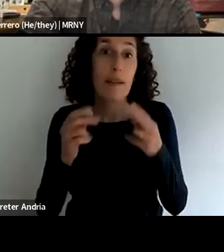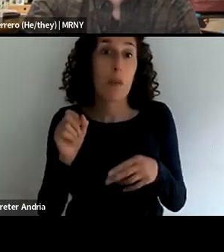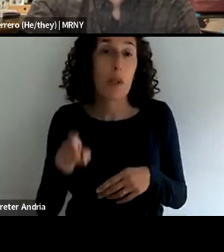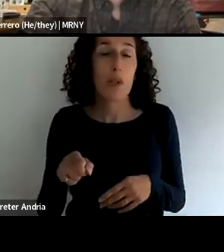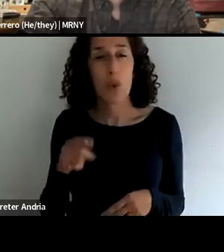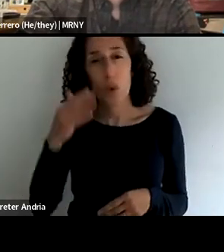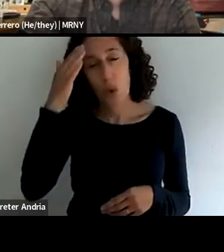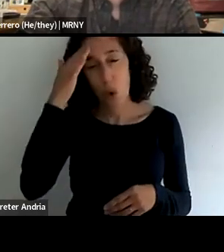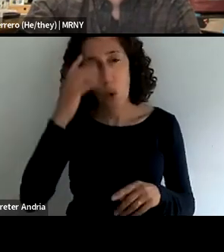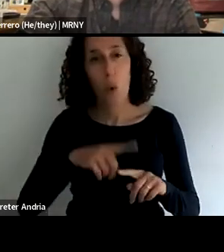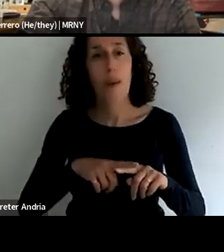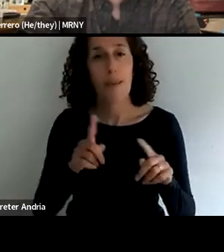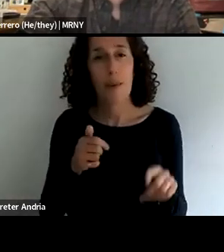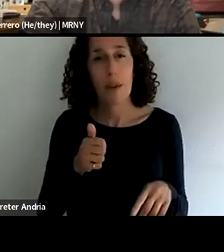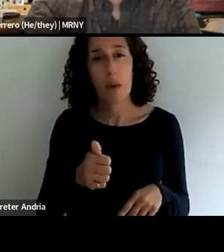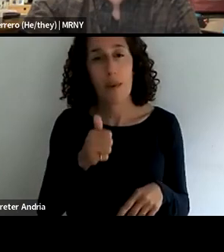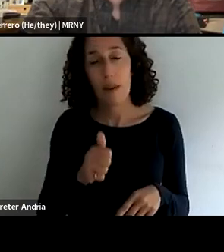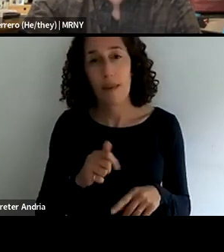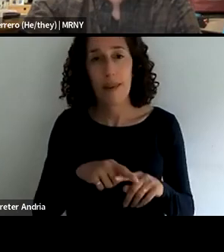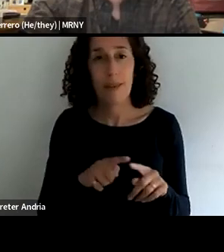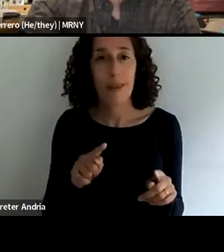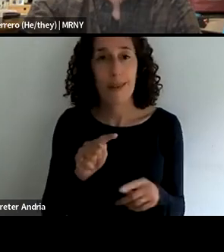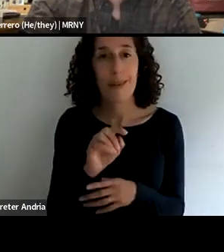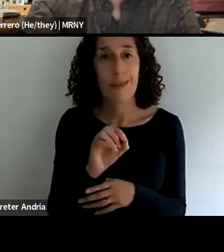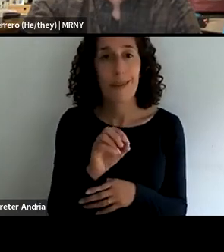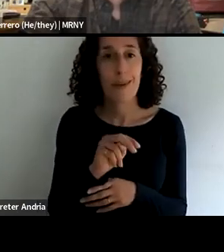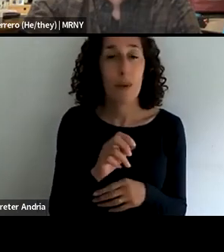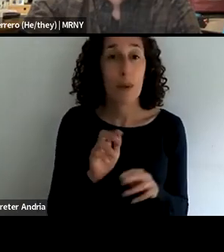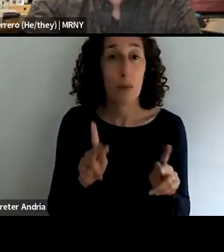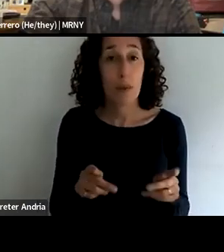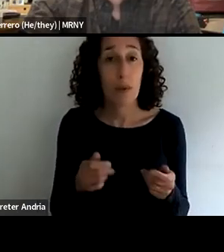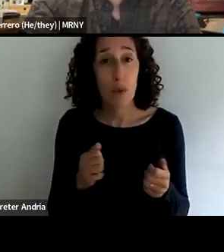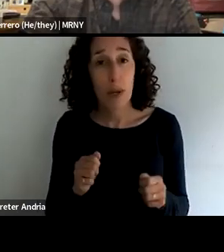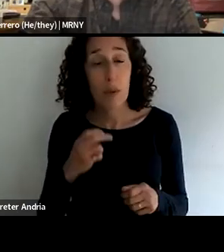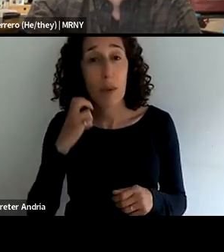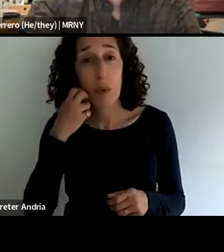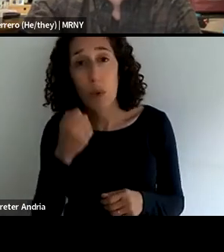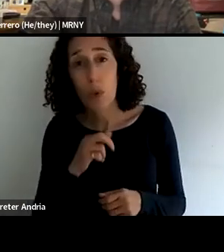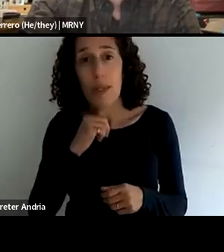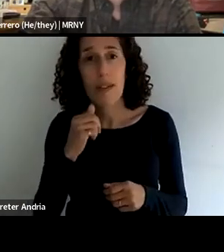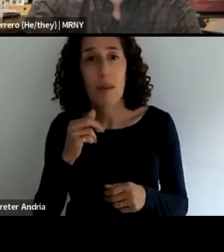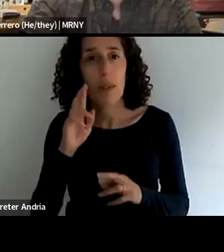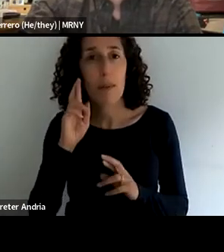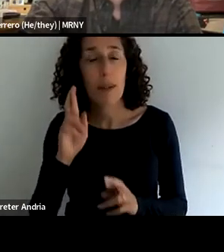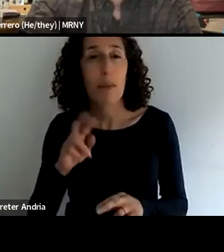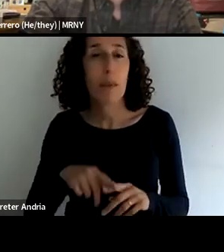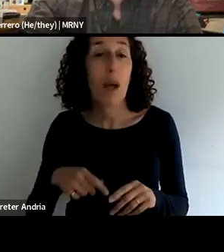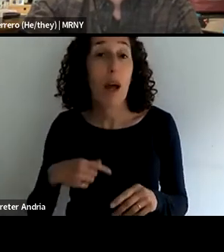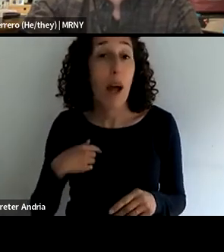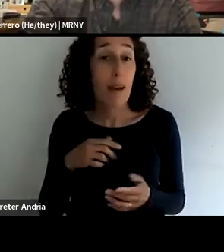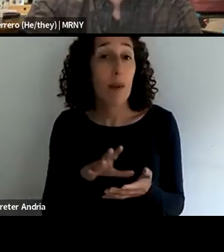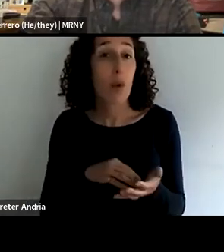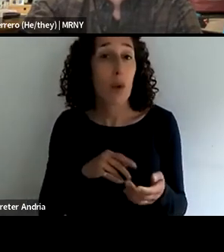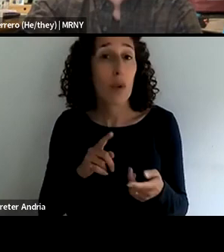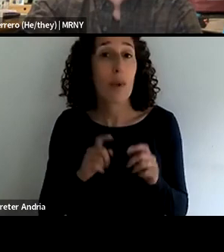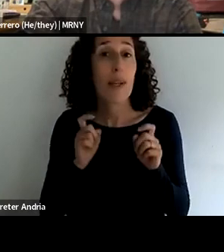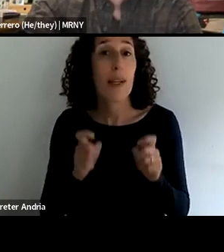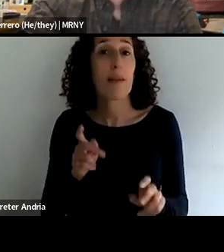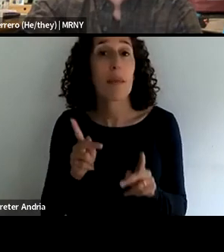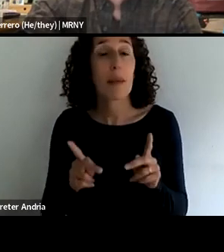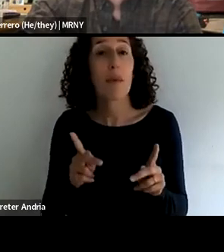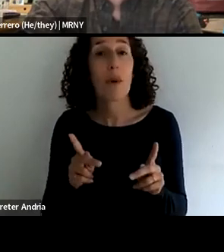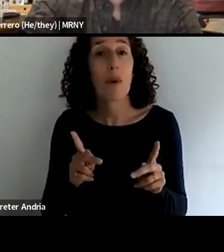in tone if it's, you know, somebody who's trying to be rude or disrespectful. But I have learned to give people